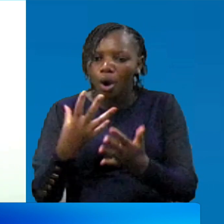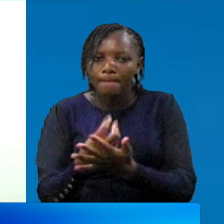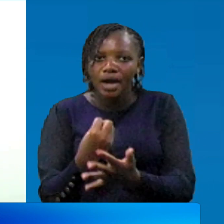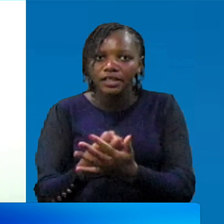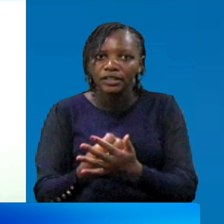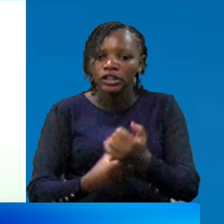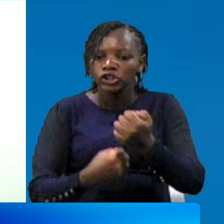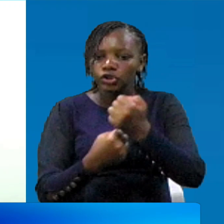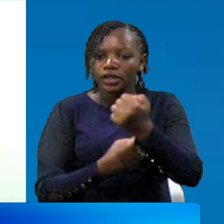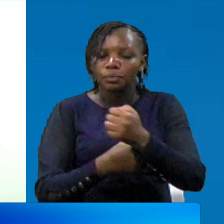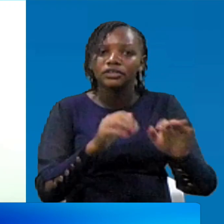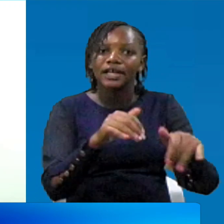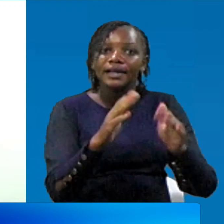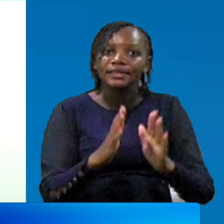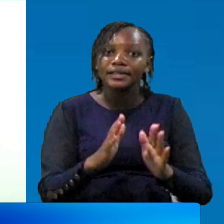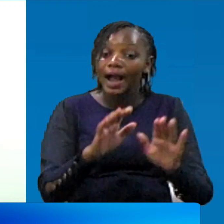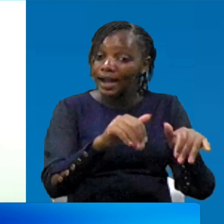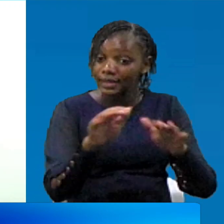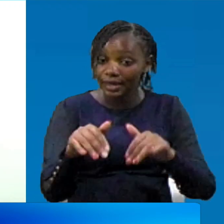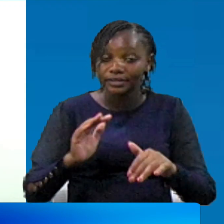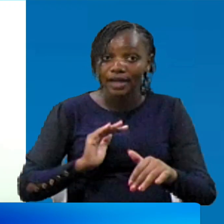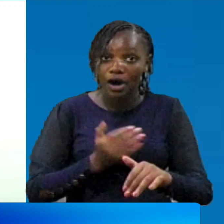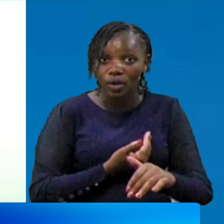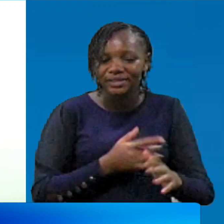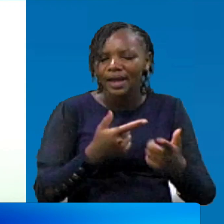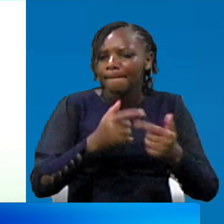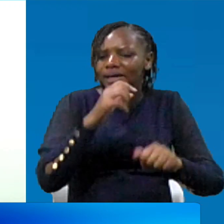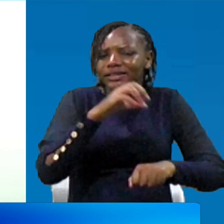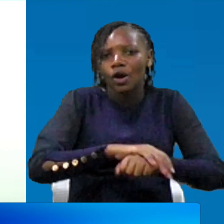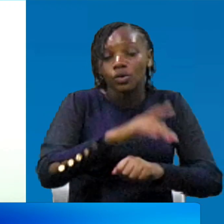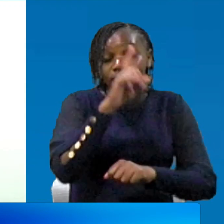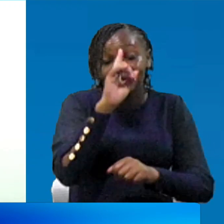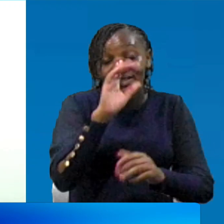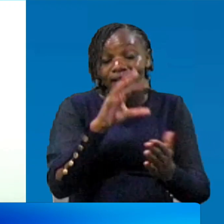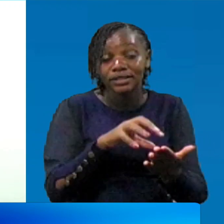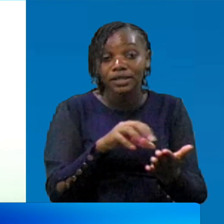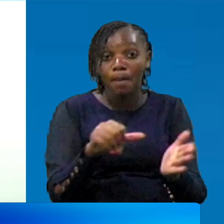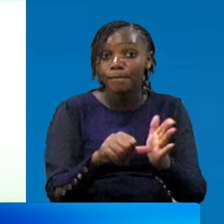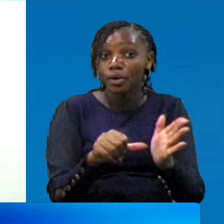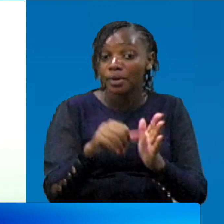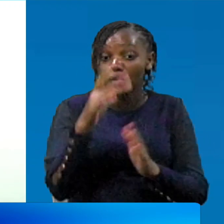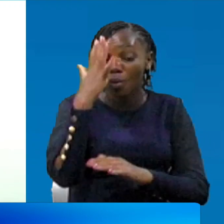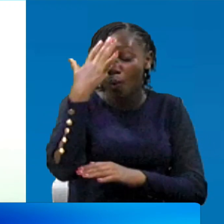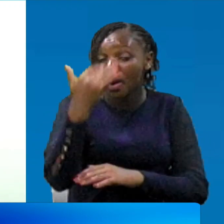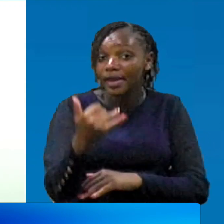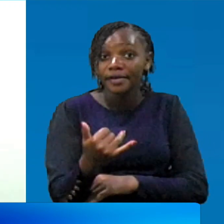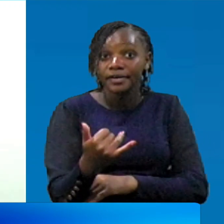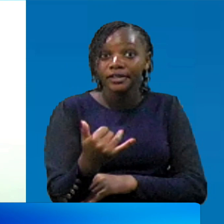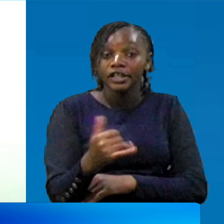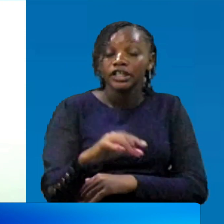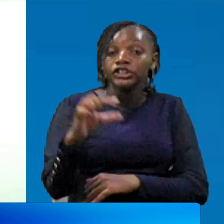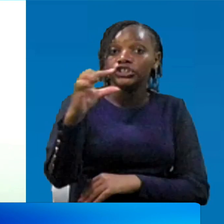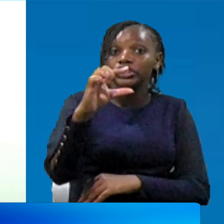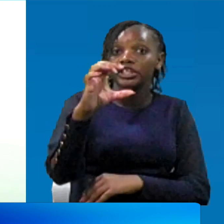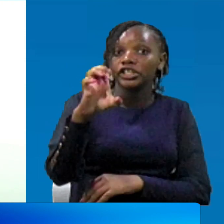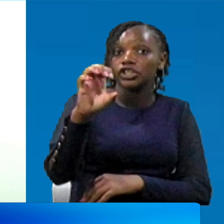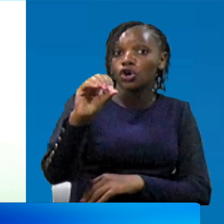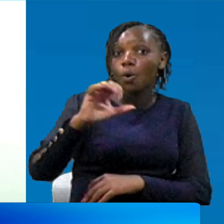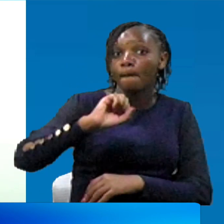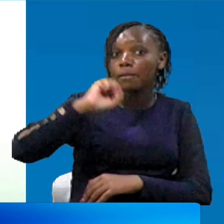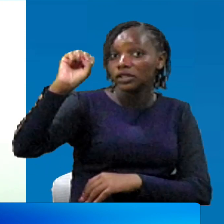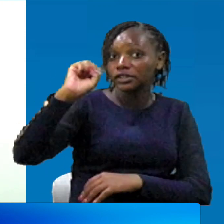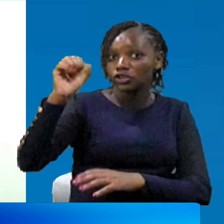got into serious problems with other countries on the basis of the positioning of Belarus within the geopolitical situation,